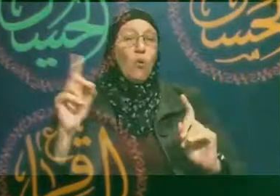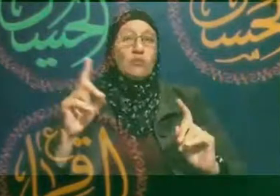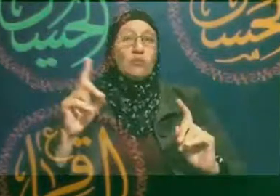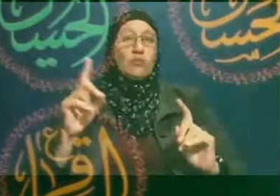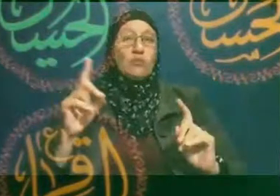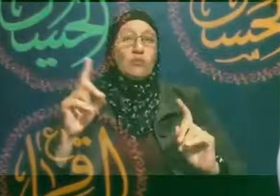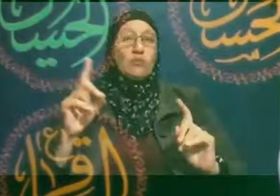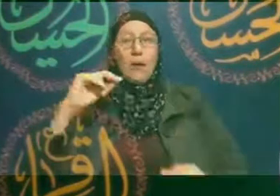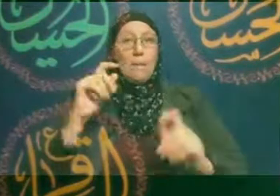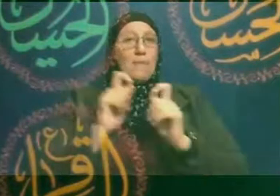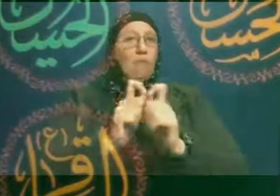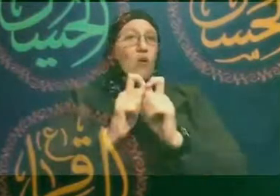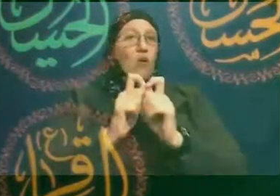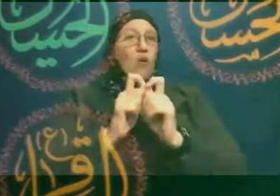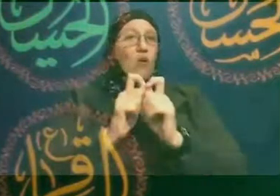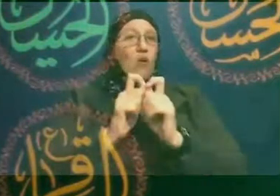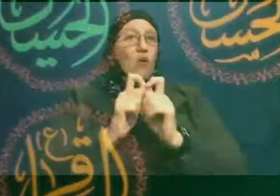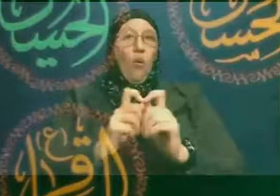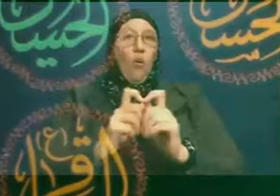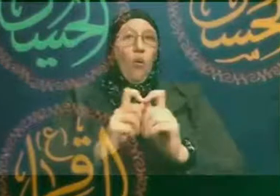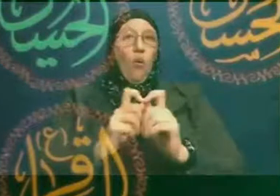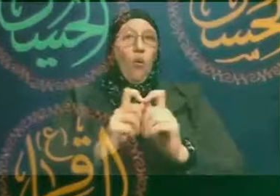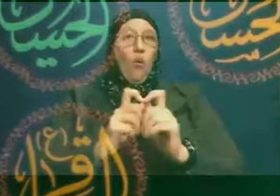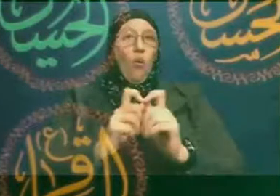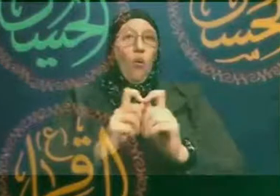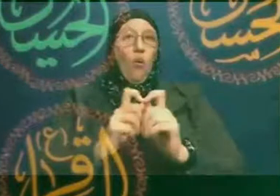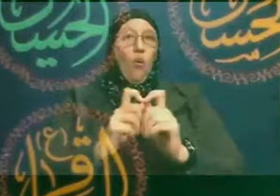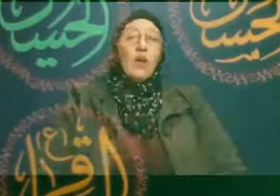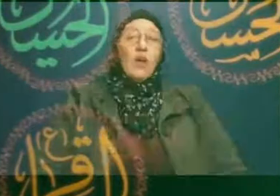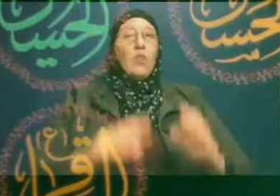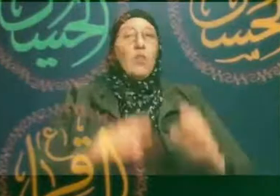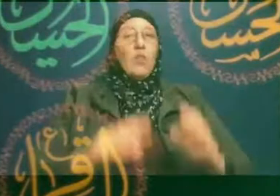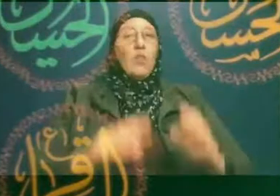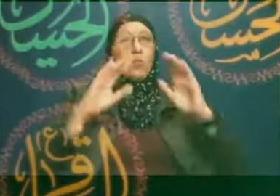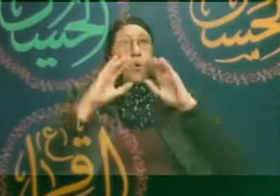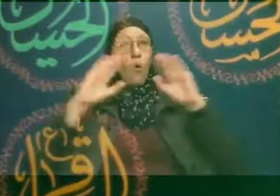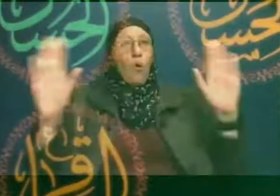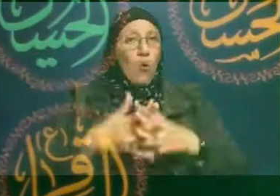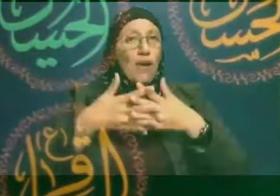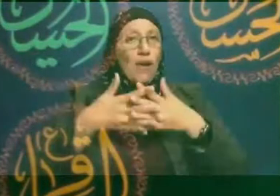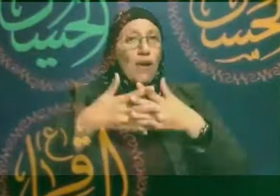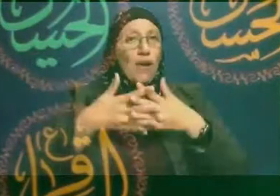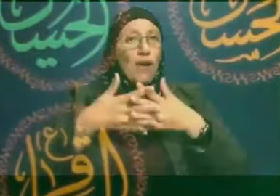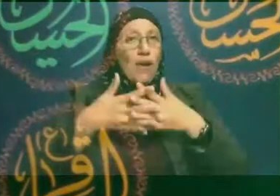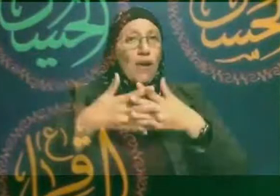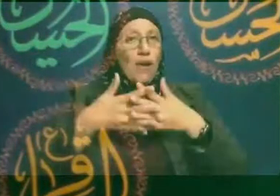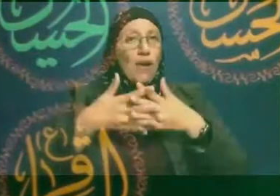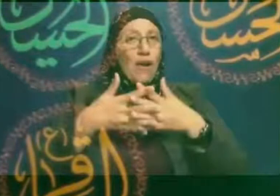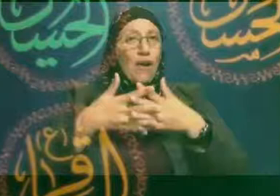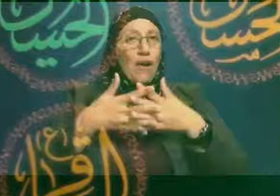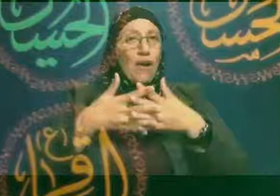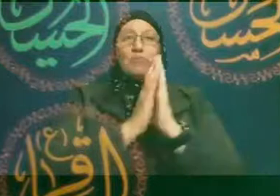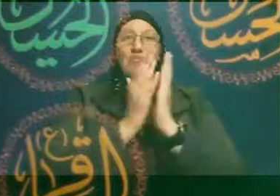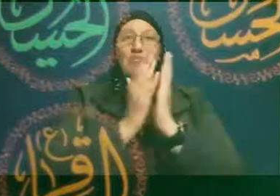speech, verbal and the miracle of speech. The Holy Quran, our Holy Scripture, is of this type. The words